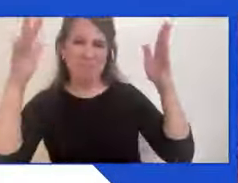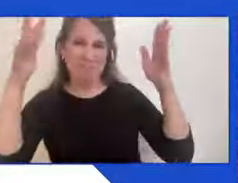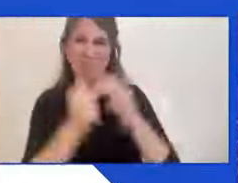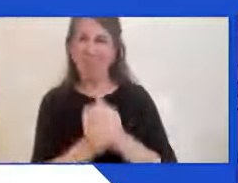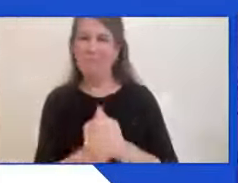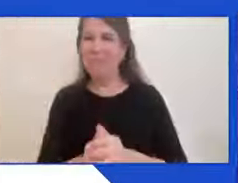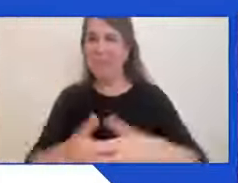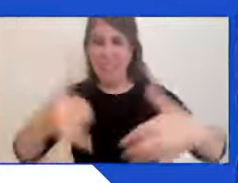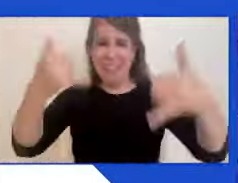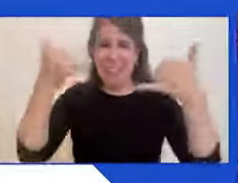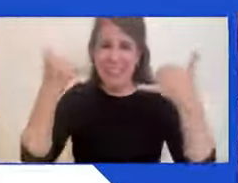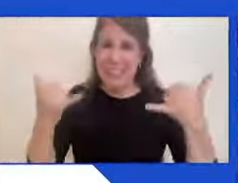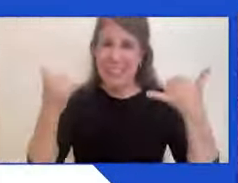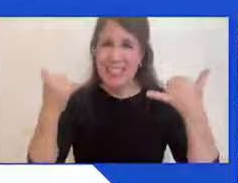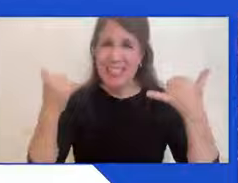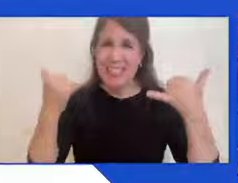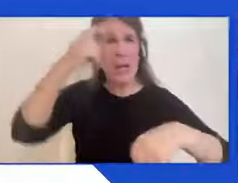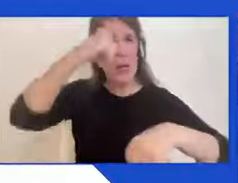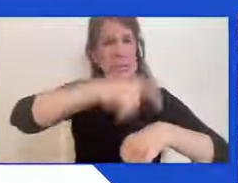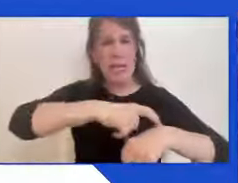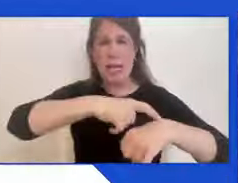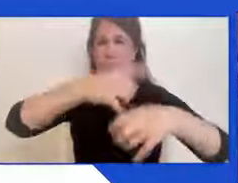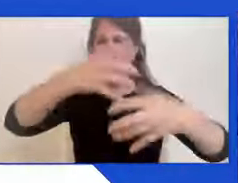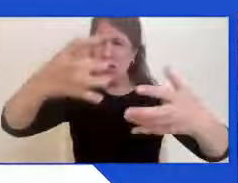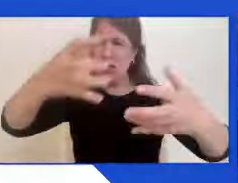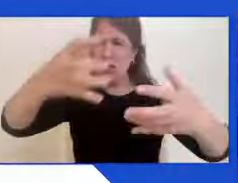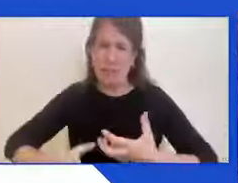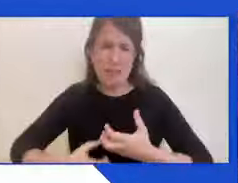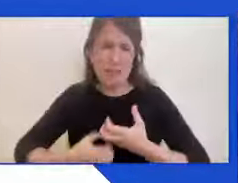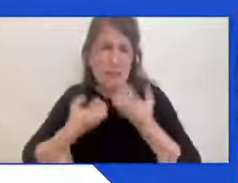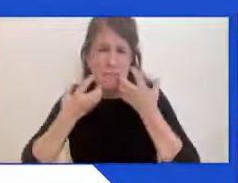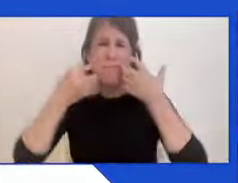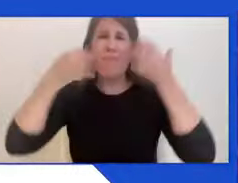Now is a time to raise your voice.